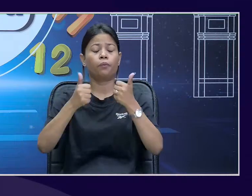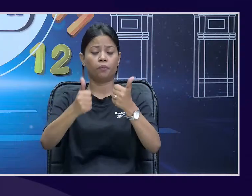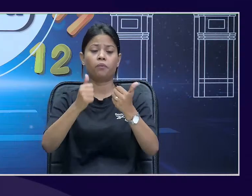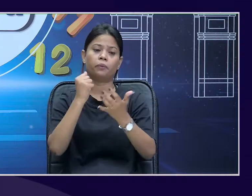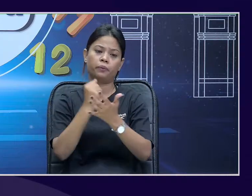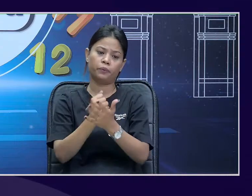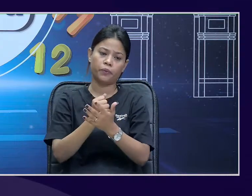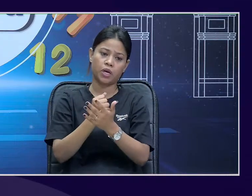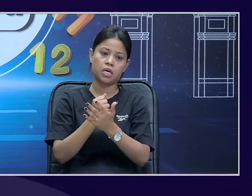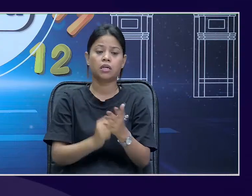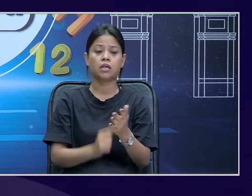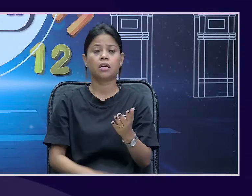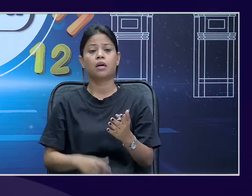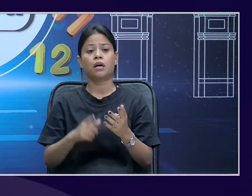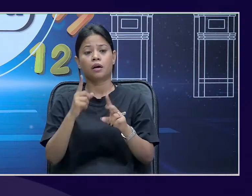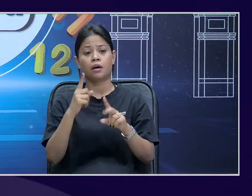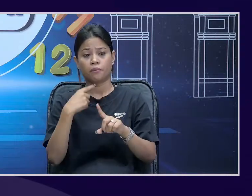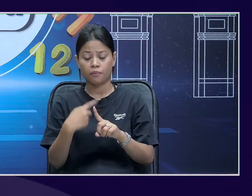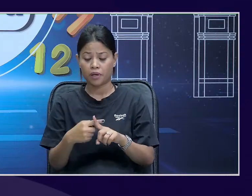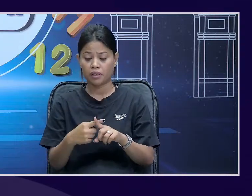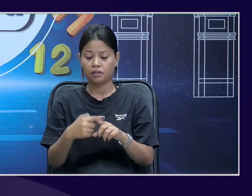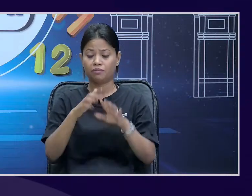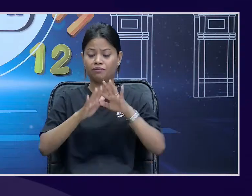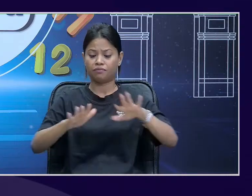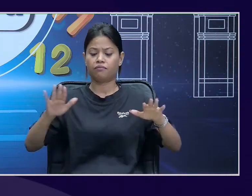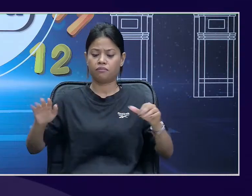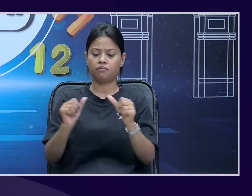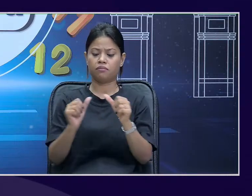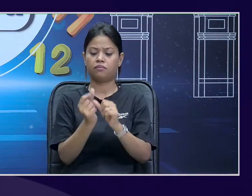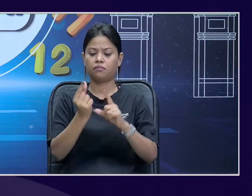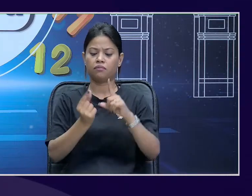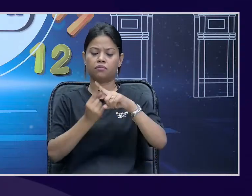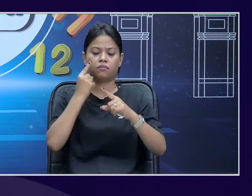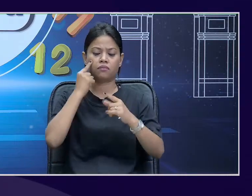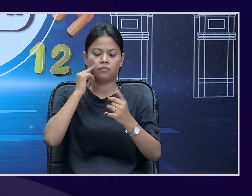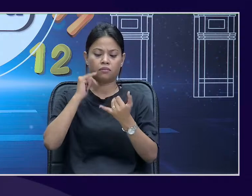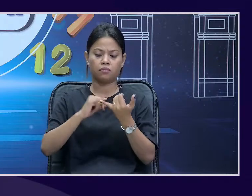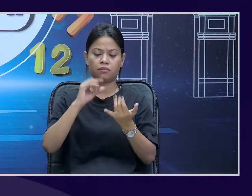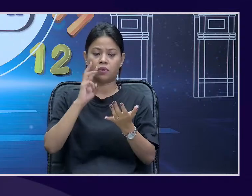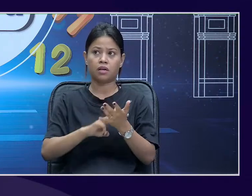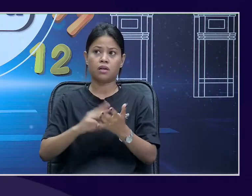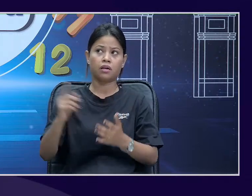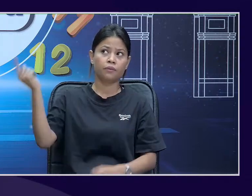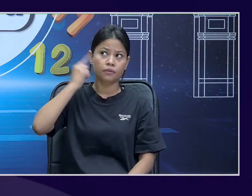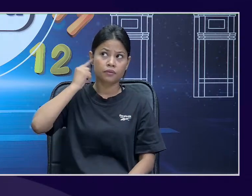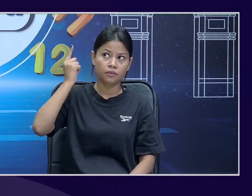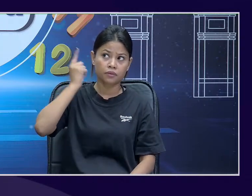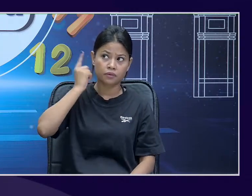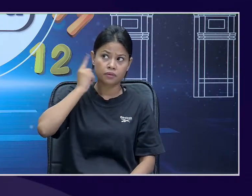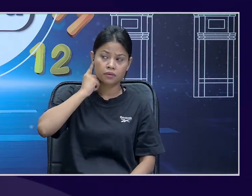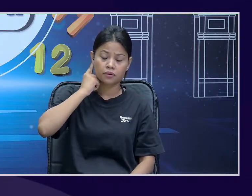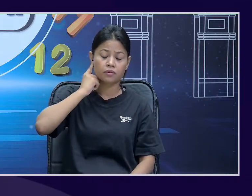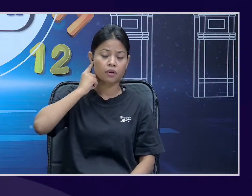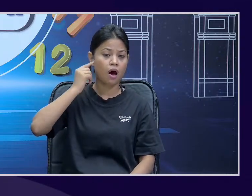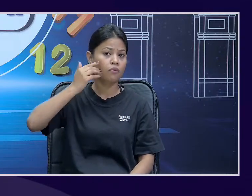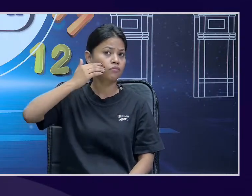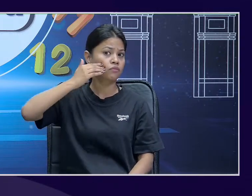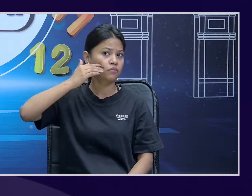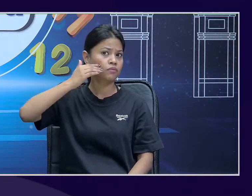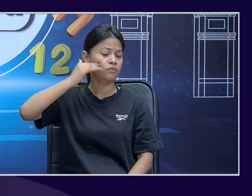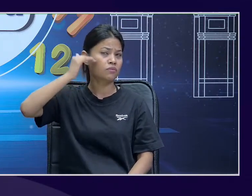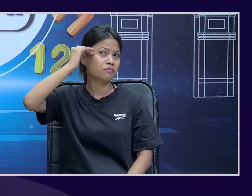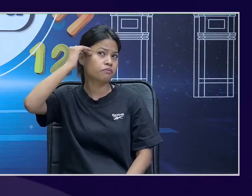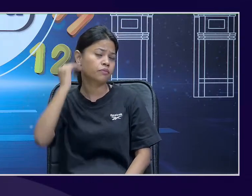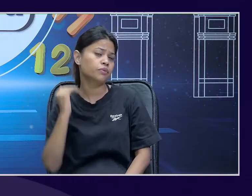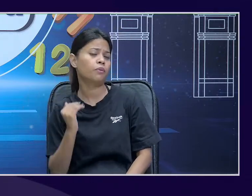children with autism, if there are children with autism, the sound must be as much as should be very